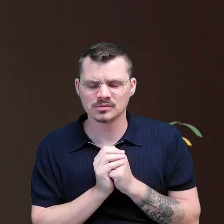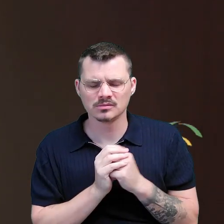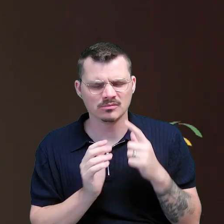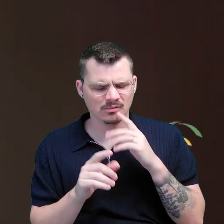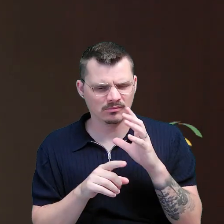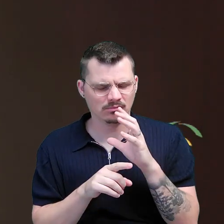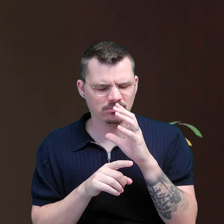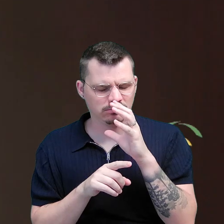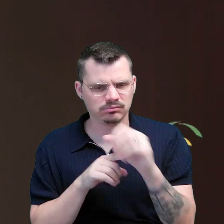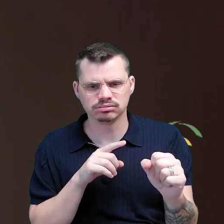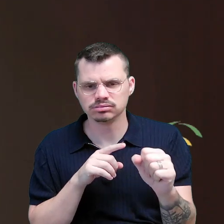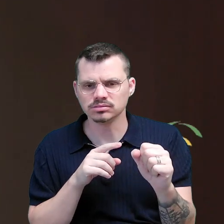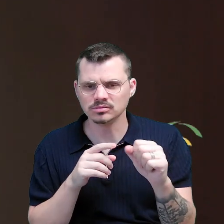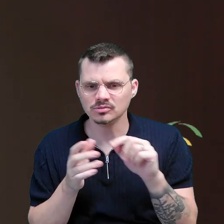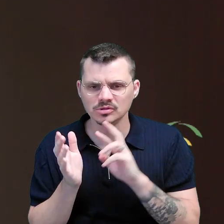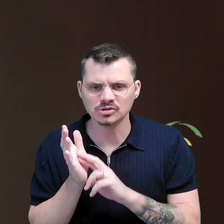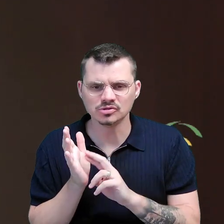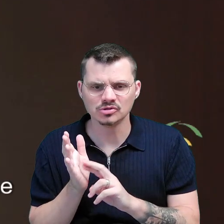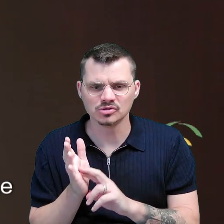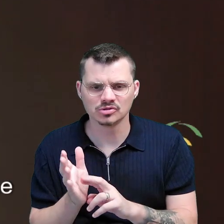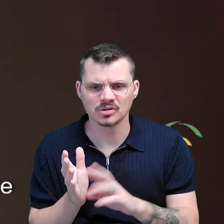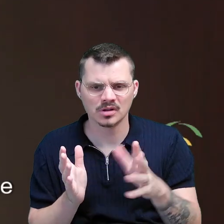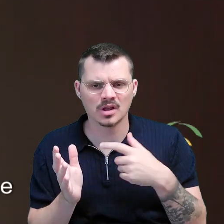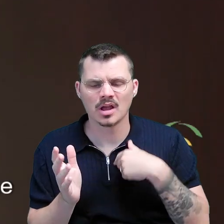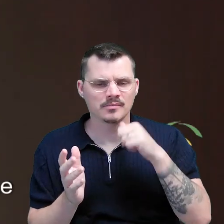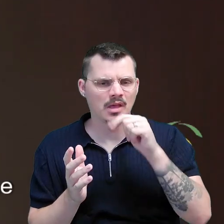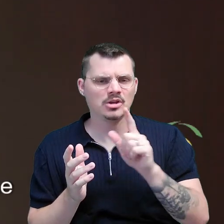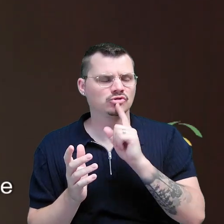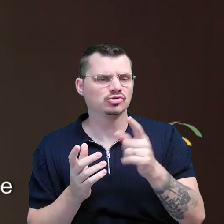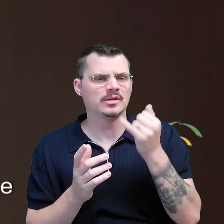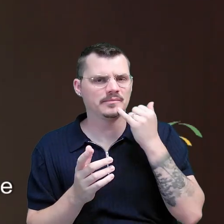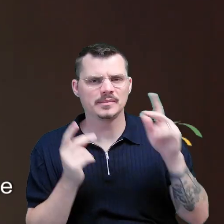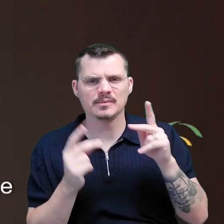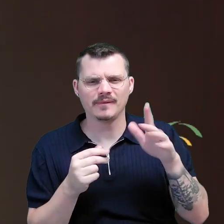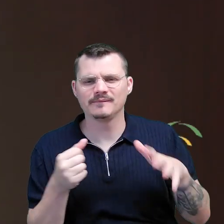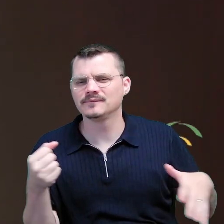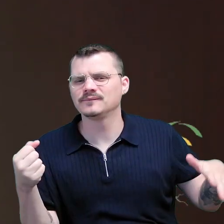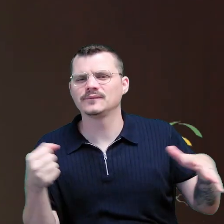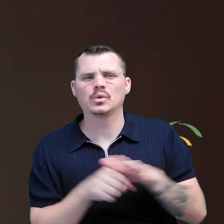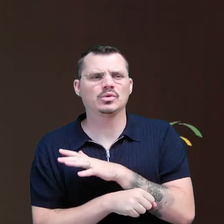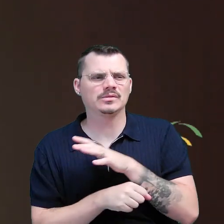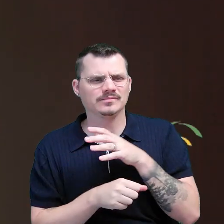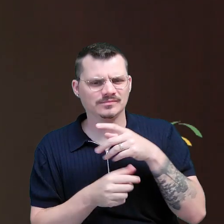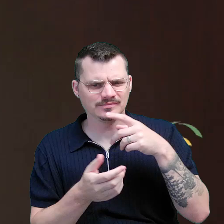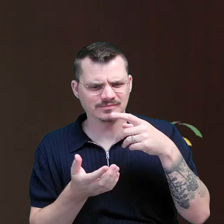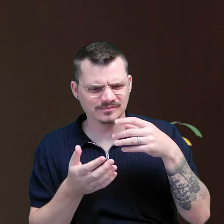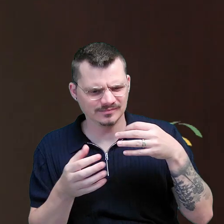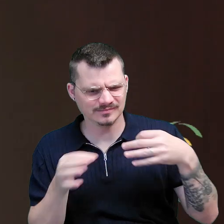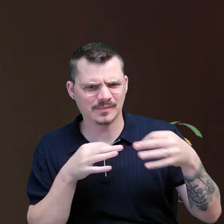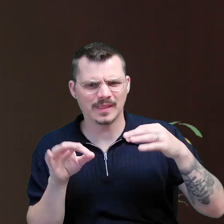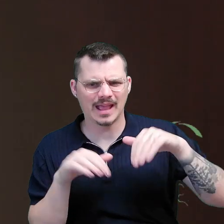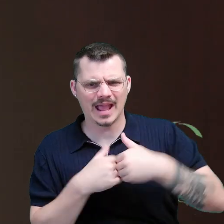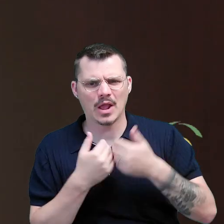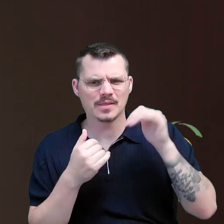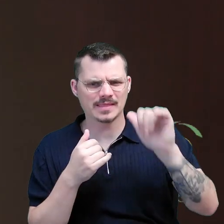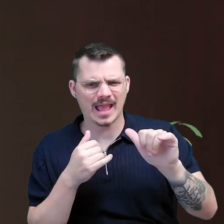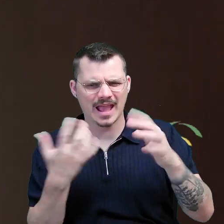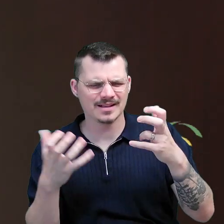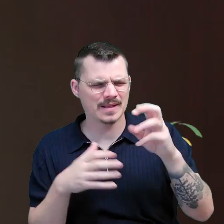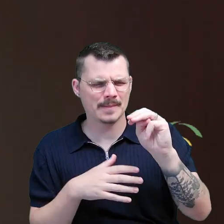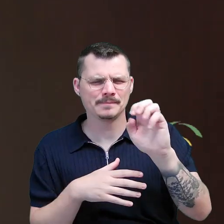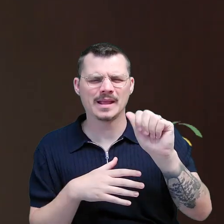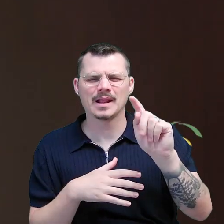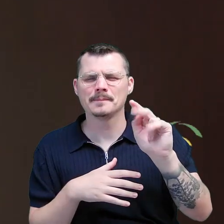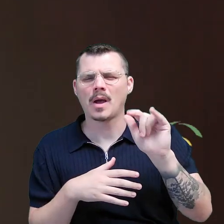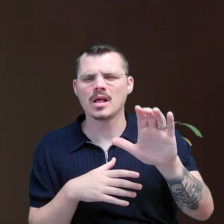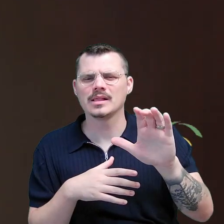Fascinating research. And I'm not sure people have fully defined the mechanism by which this group of